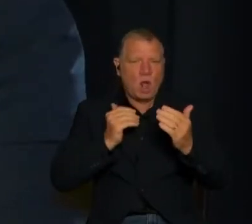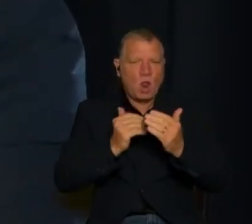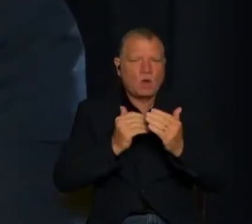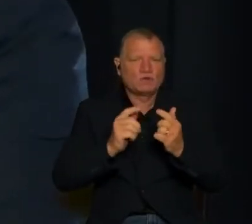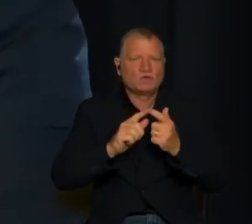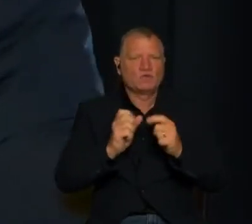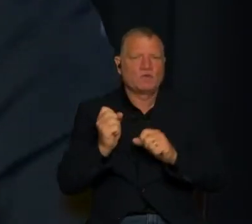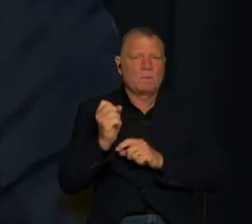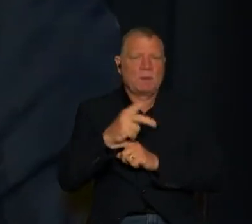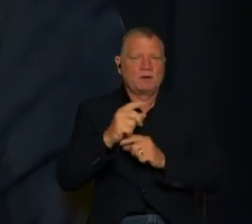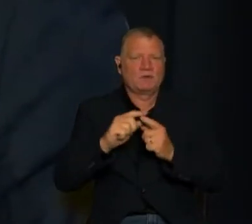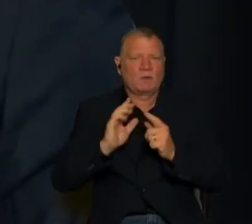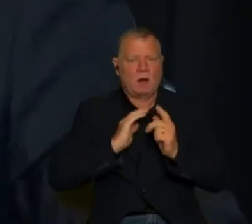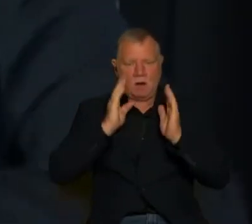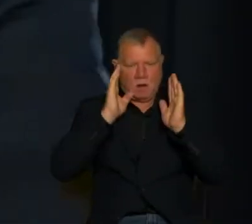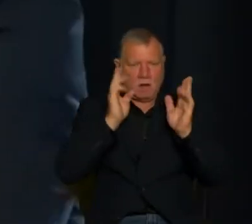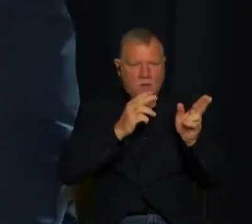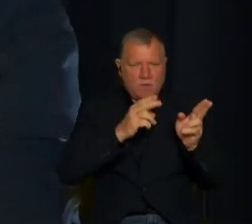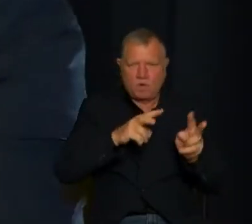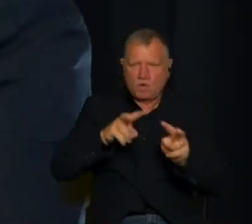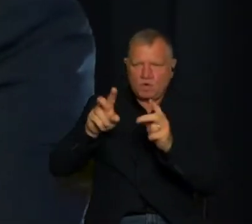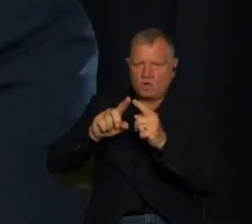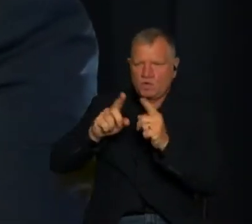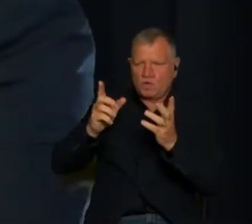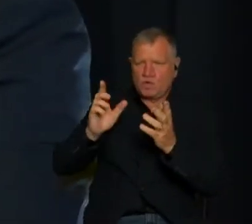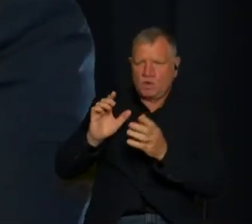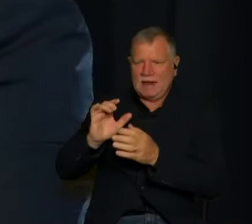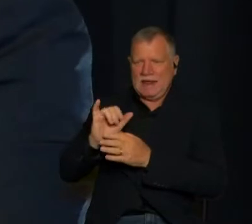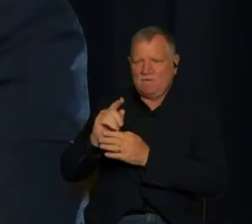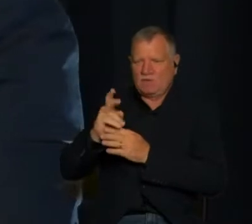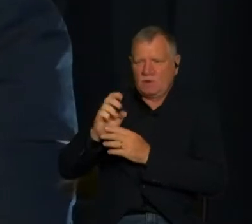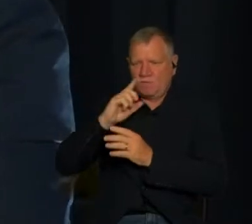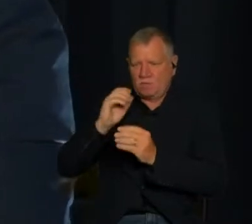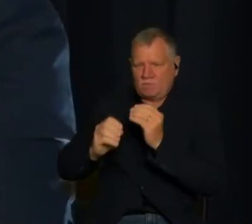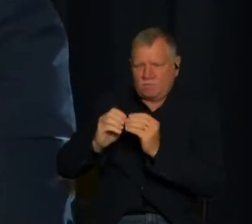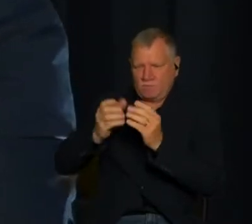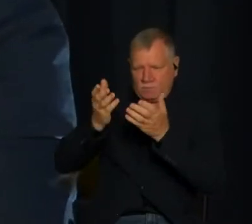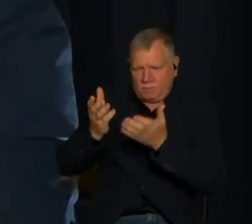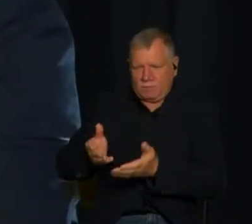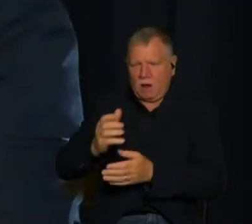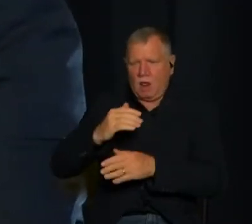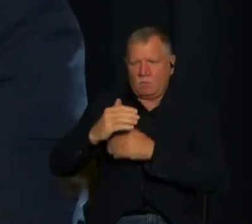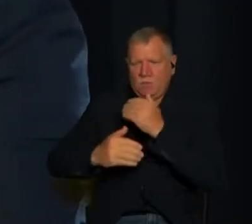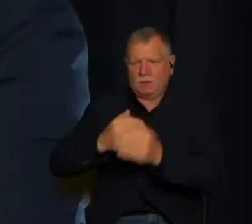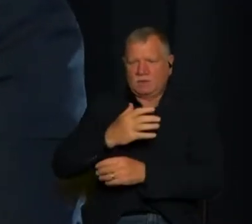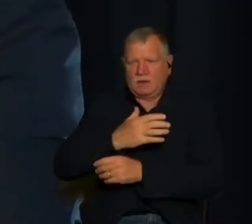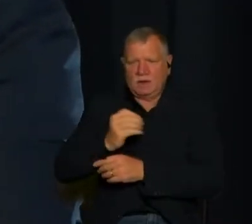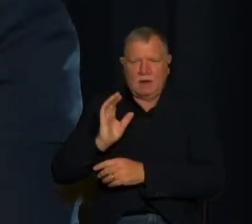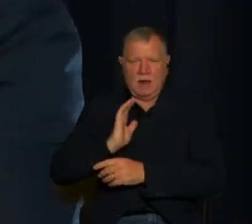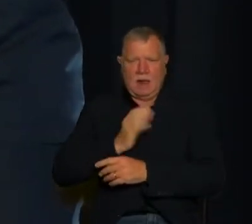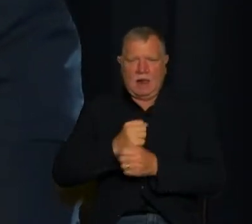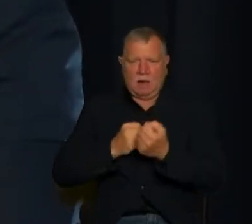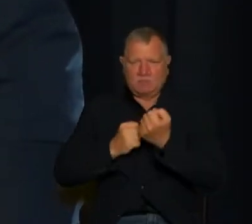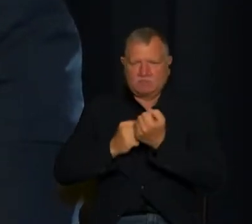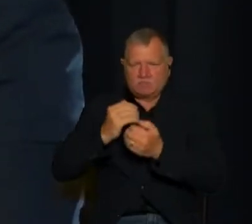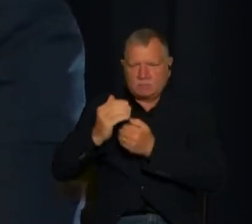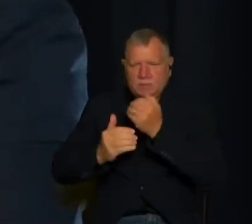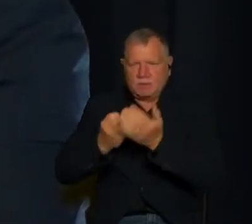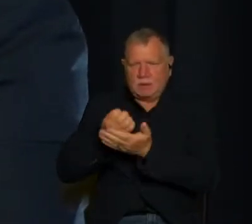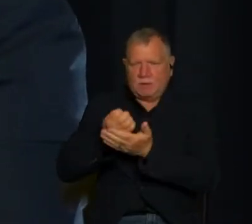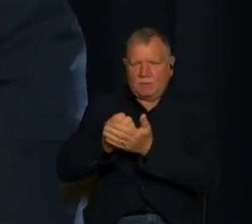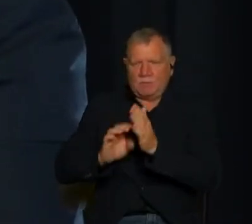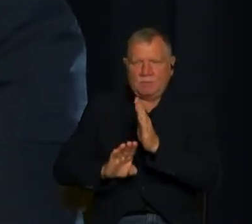to returning our main attention to our infrastructure reconstruction process and our sustainable